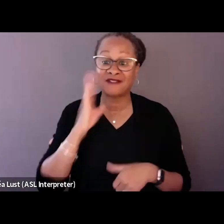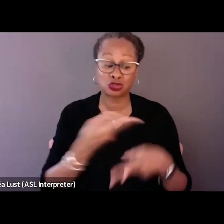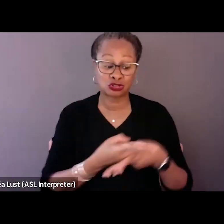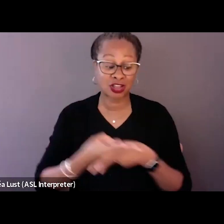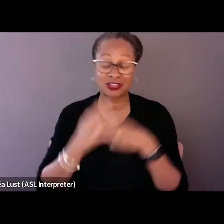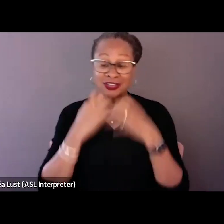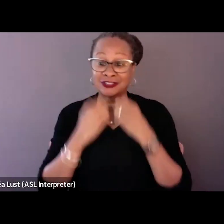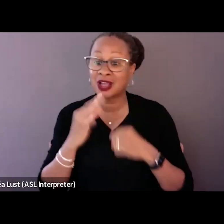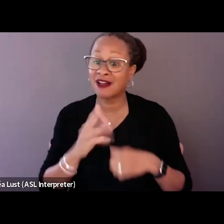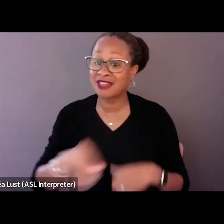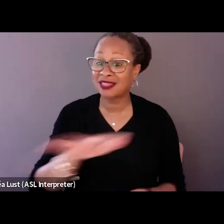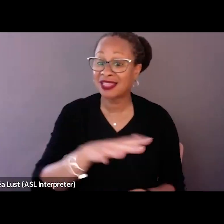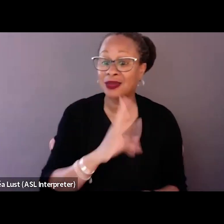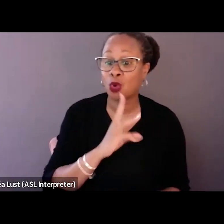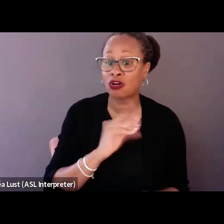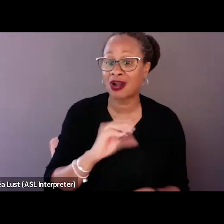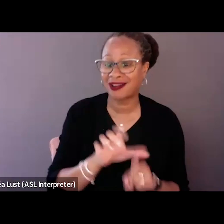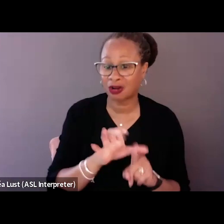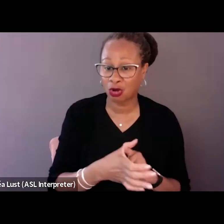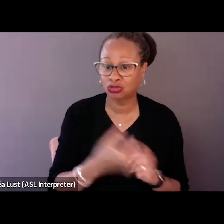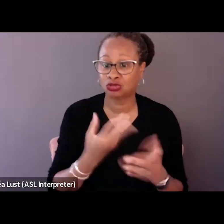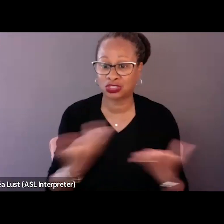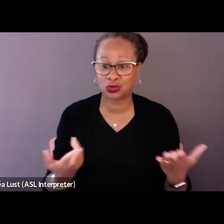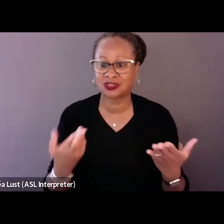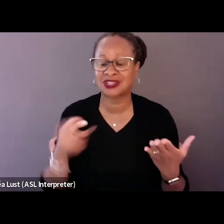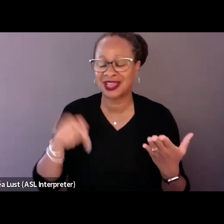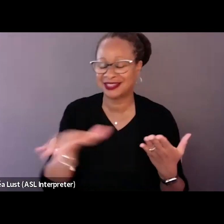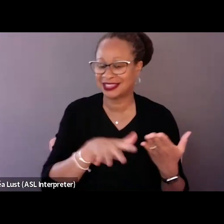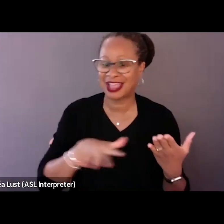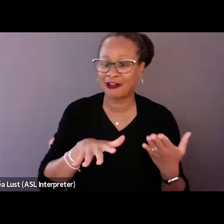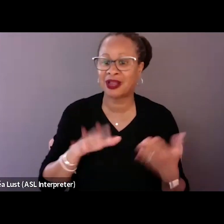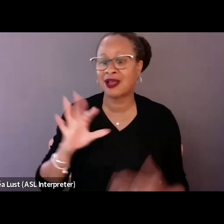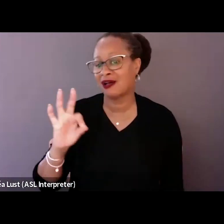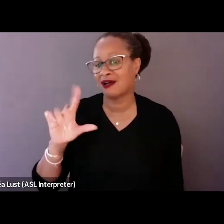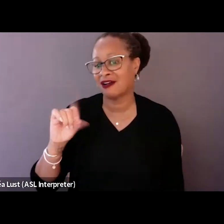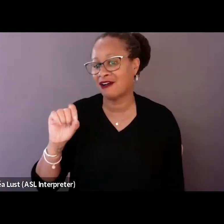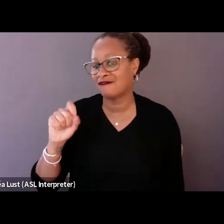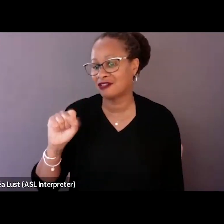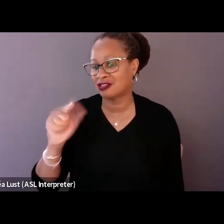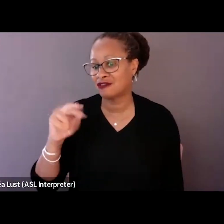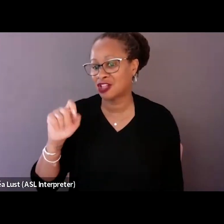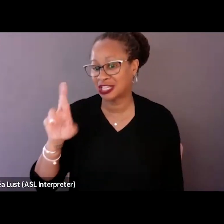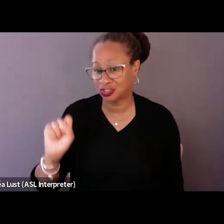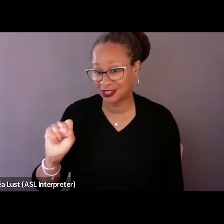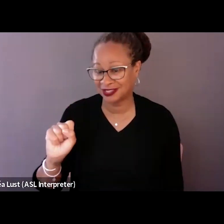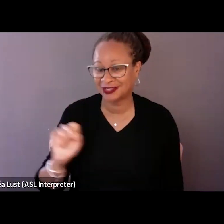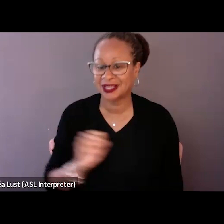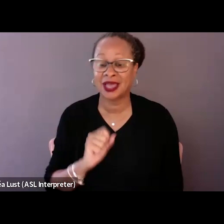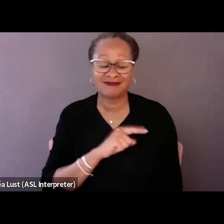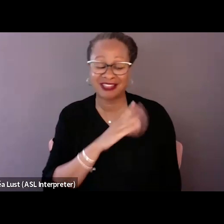of the land, water, and cultural resources and the unceded territory of Los